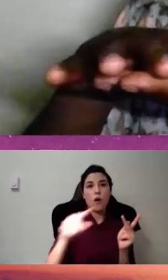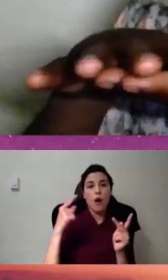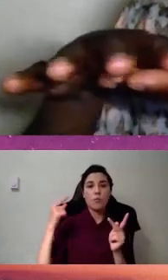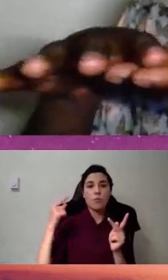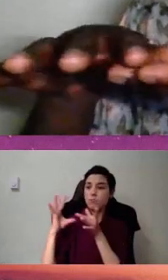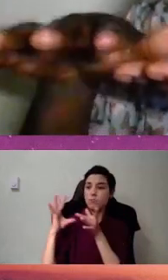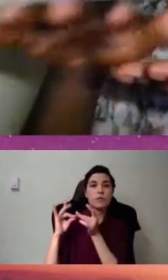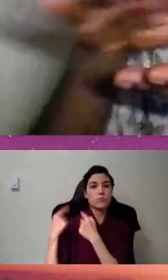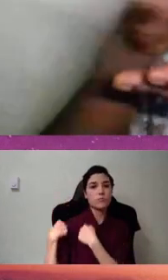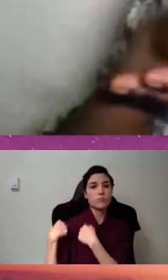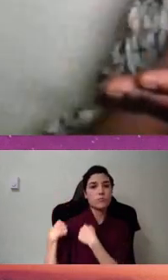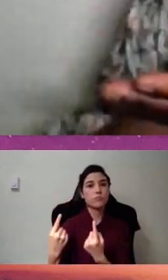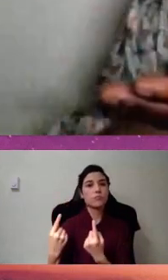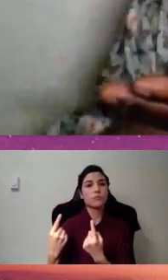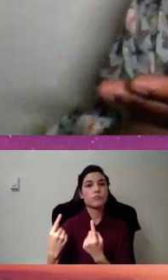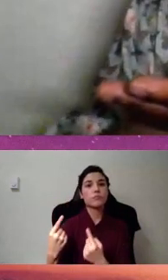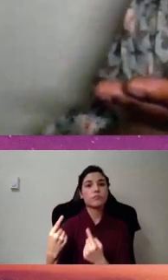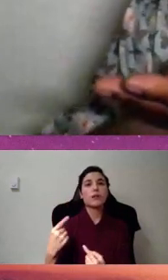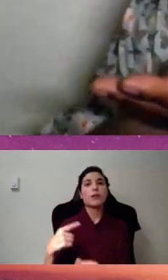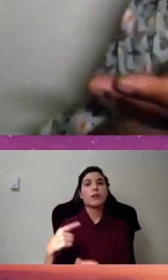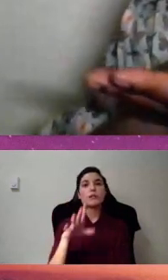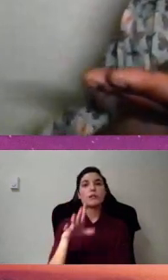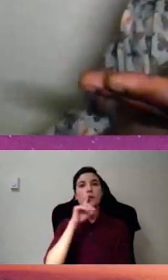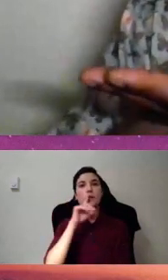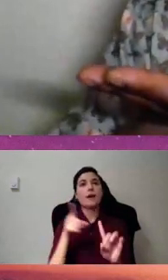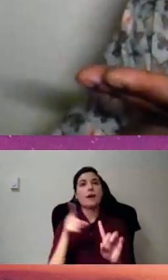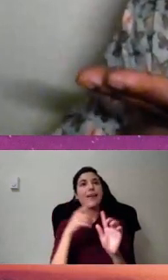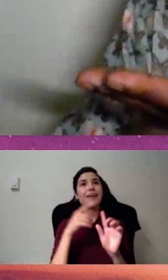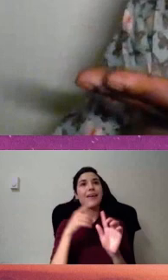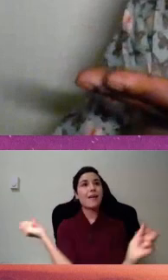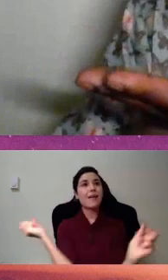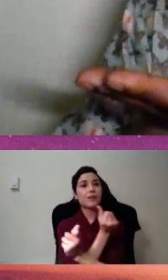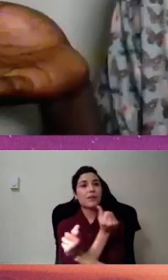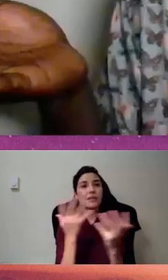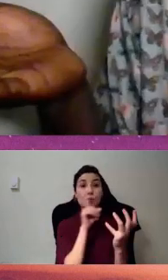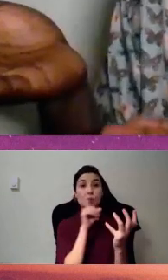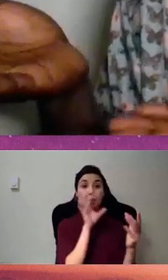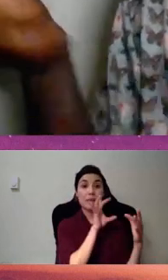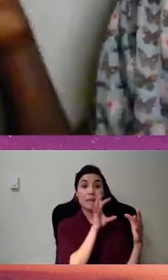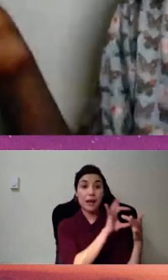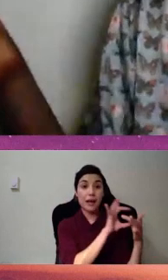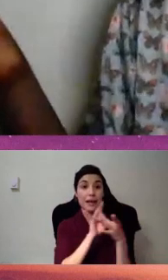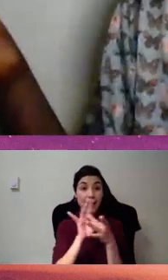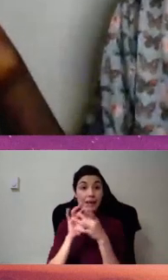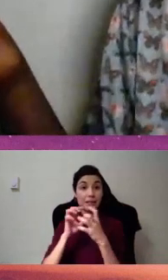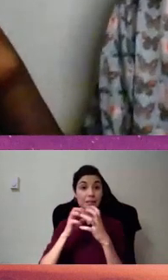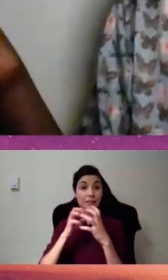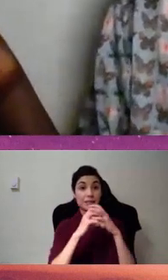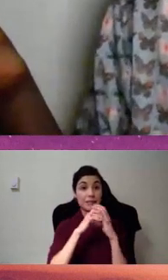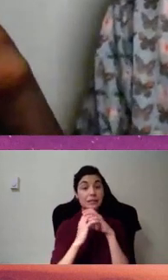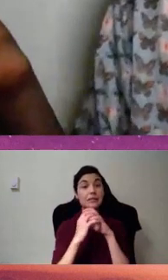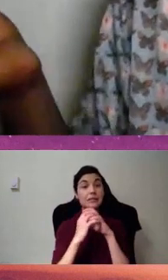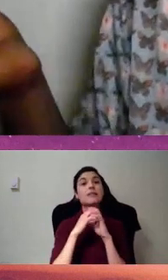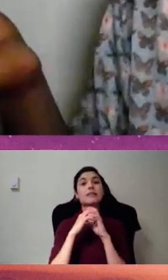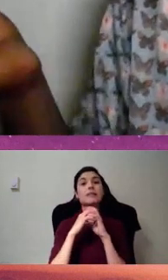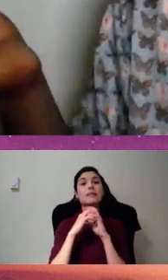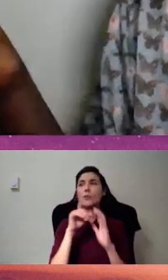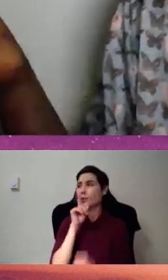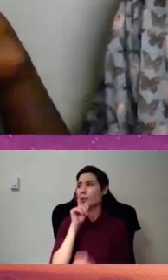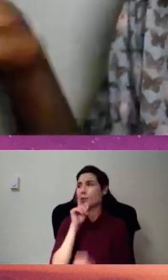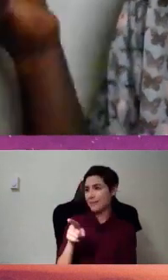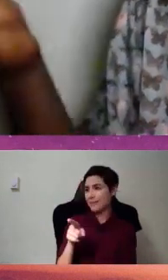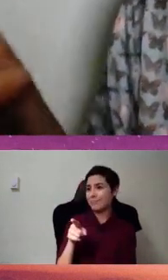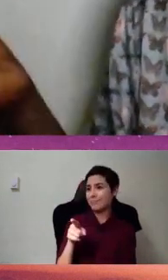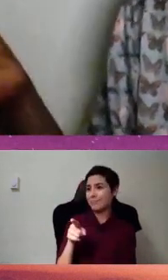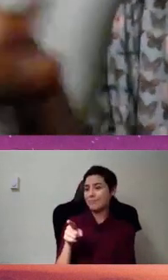acknowledging things as interconnected, is really acknowledging things as open-ended, of actually denying binaries totally. So if the